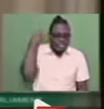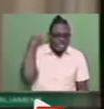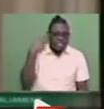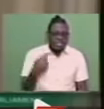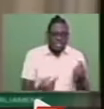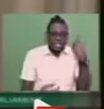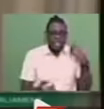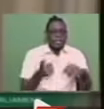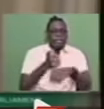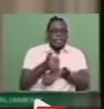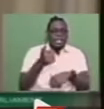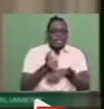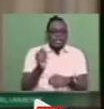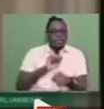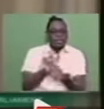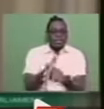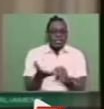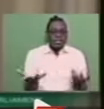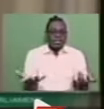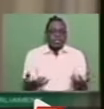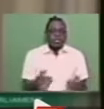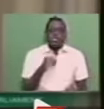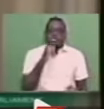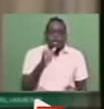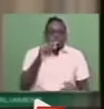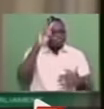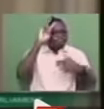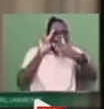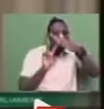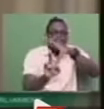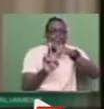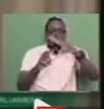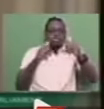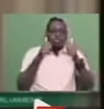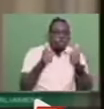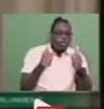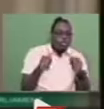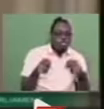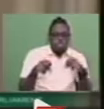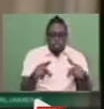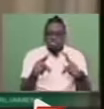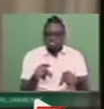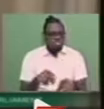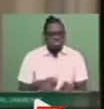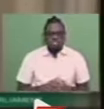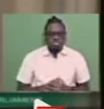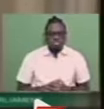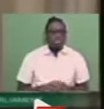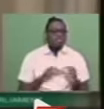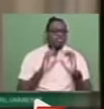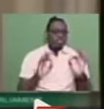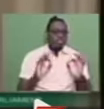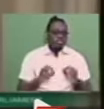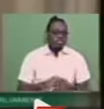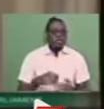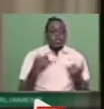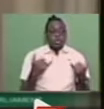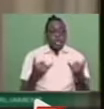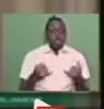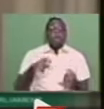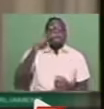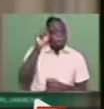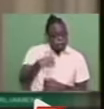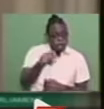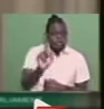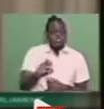seeing that there is opportunity in this crisis. Now is the time for refocusing priorities and developing policies and programs